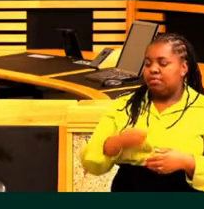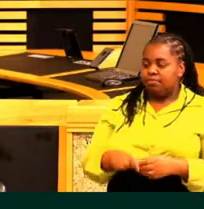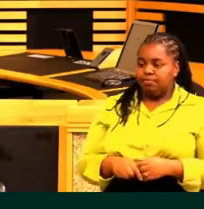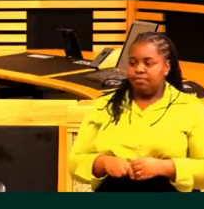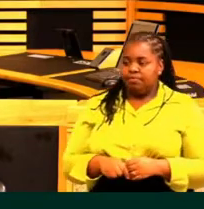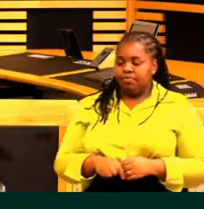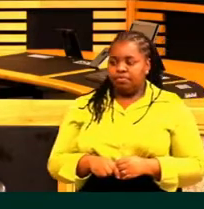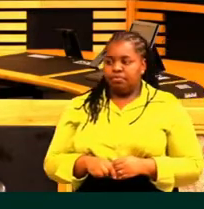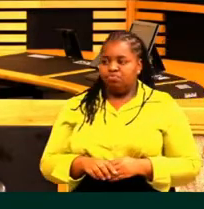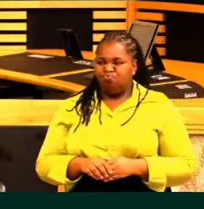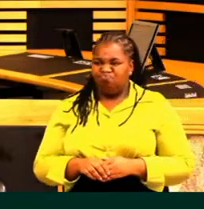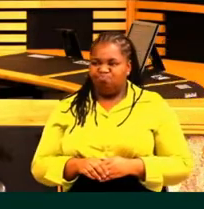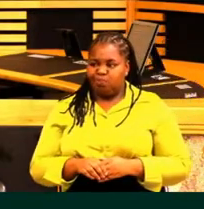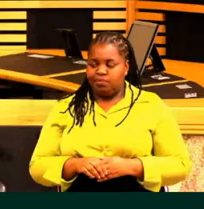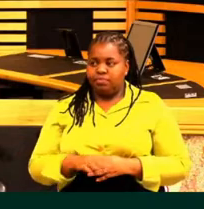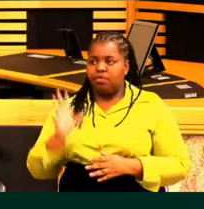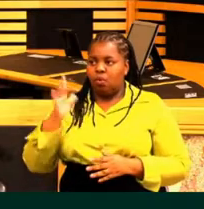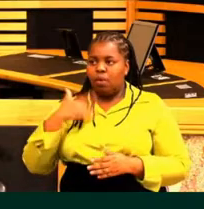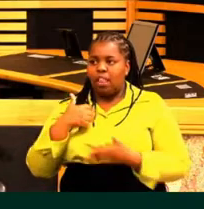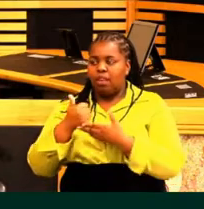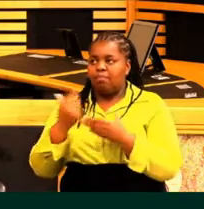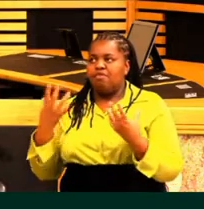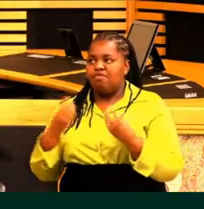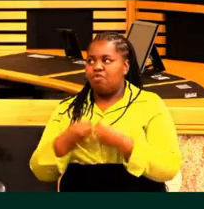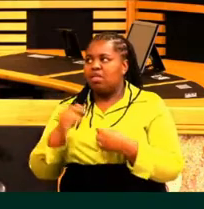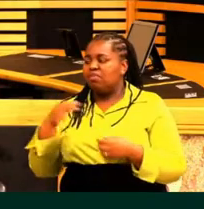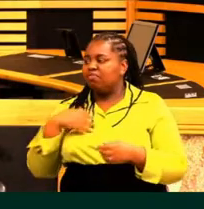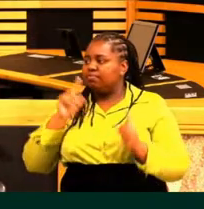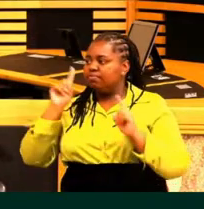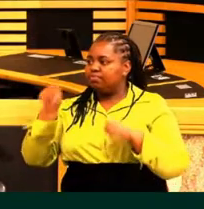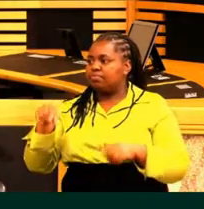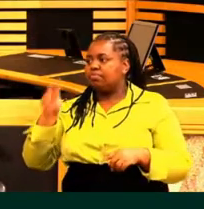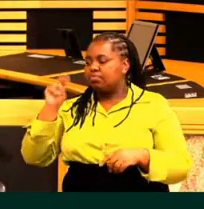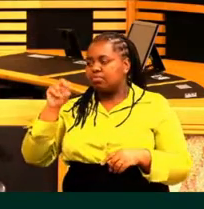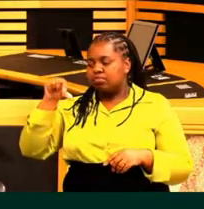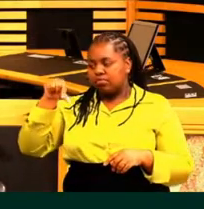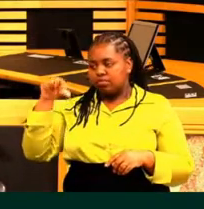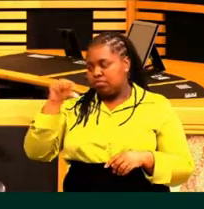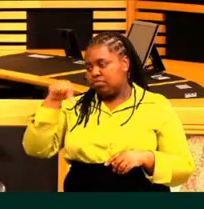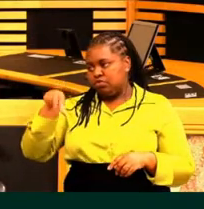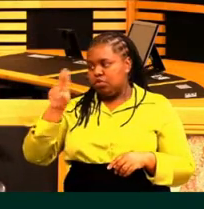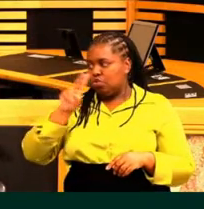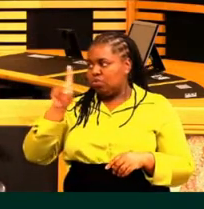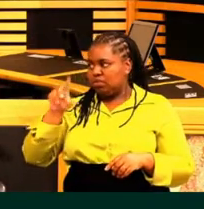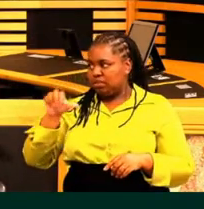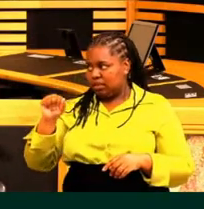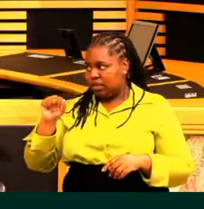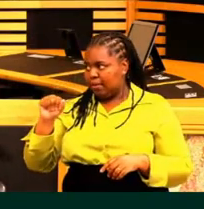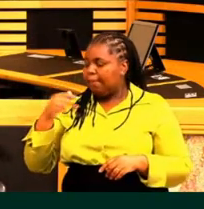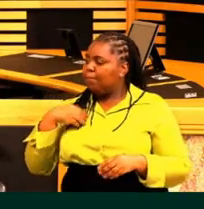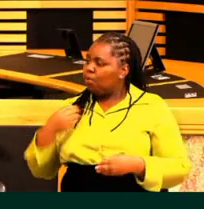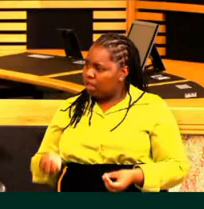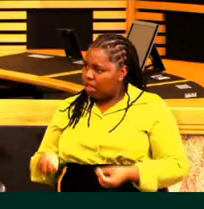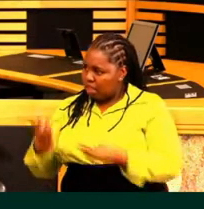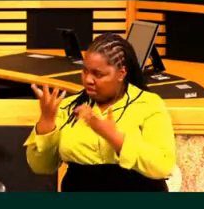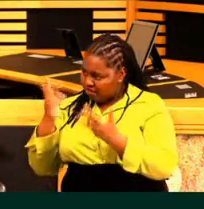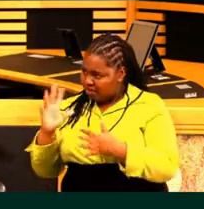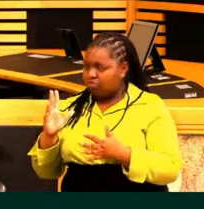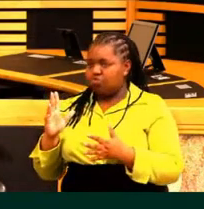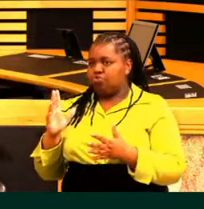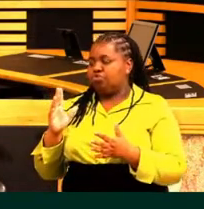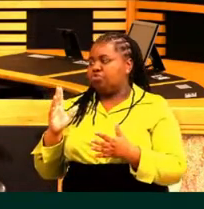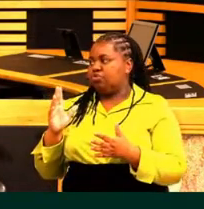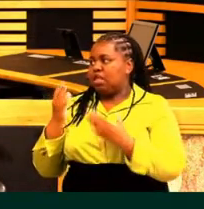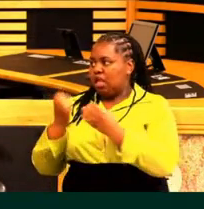Tourism and all that we've assisted a couple of those young people who have assisted part two guides given them facilities